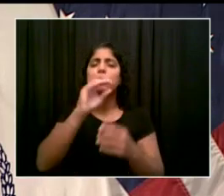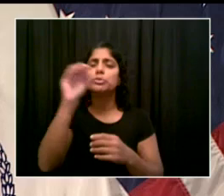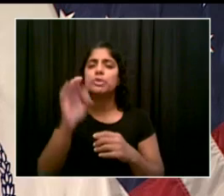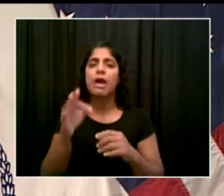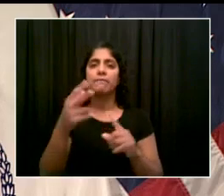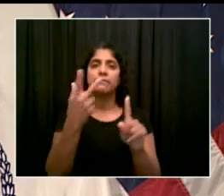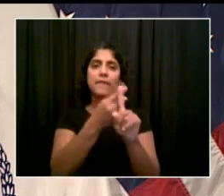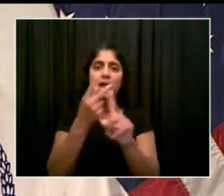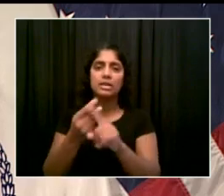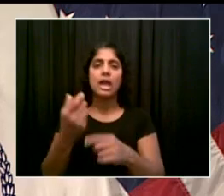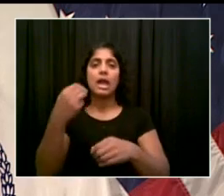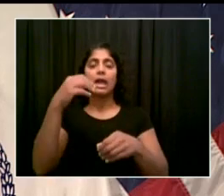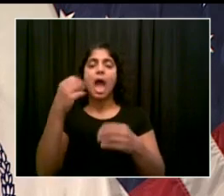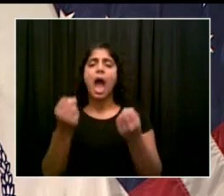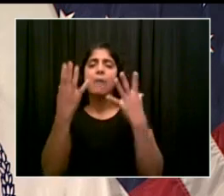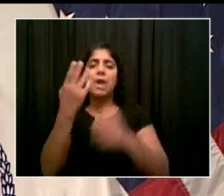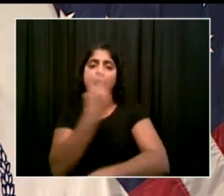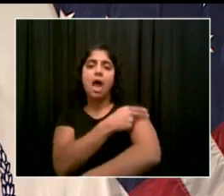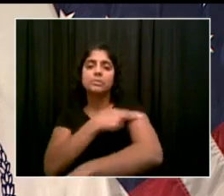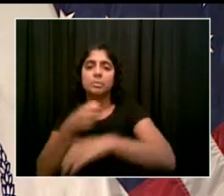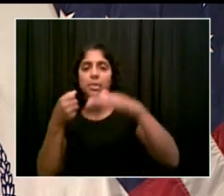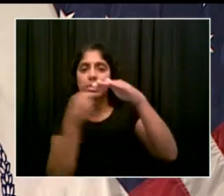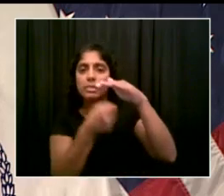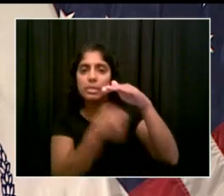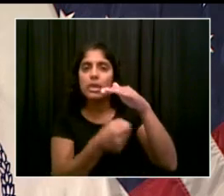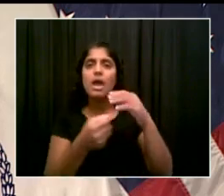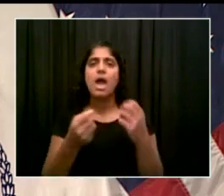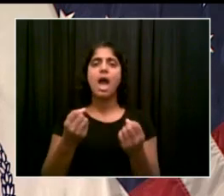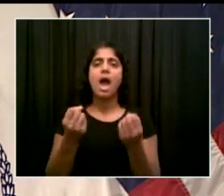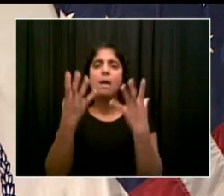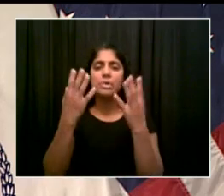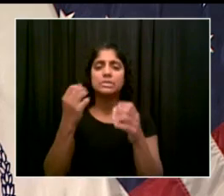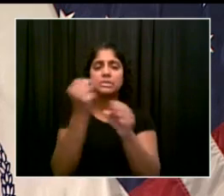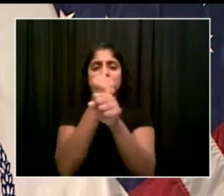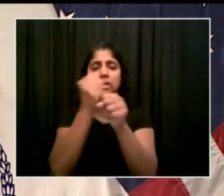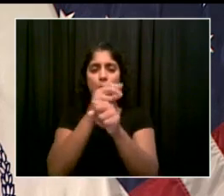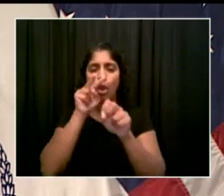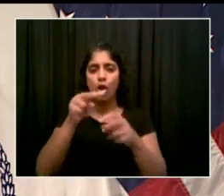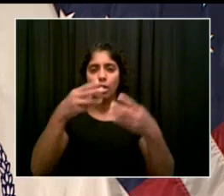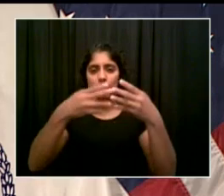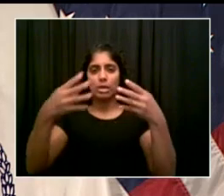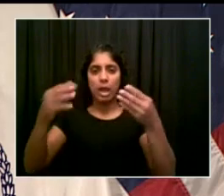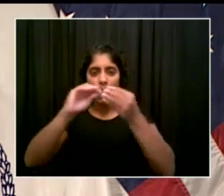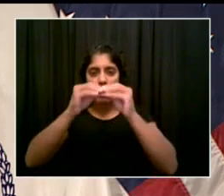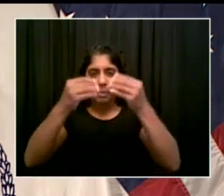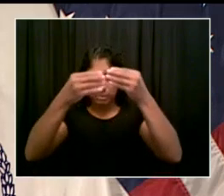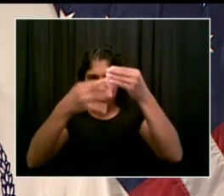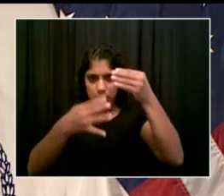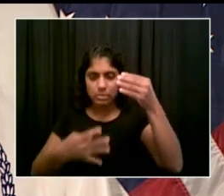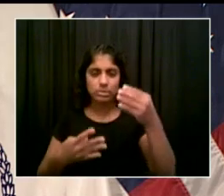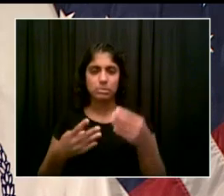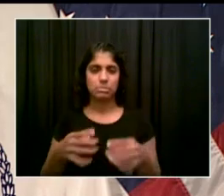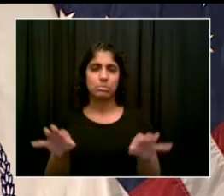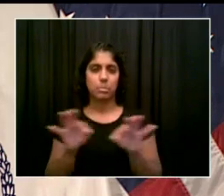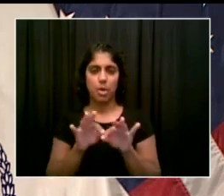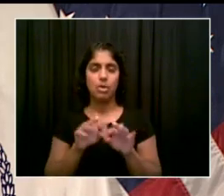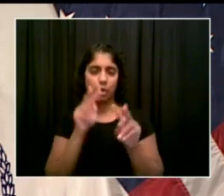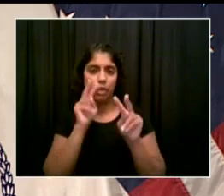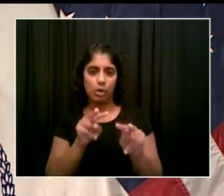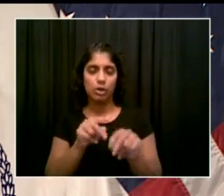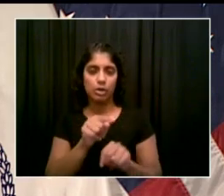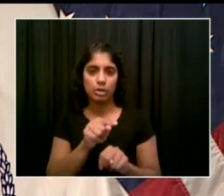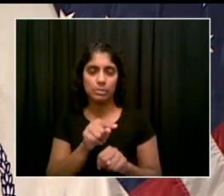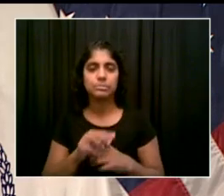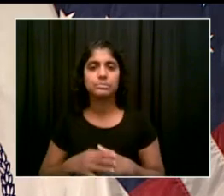we've done pretty damn well. We got to do more now. Hospitalization actually is quite good. Case numbers, not as good. So we're going to keep looking at that. If we